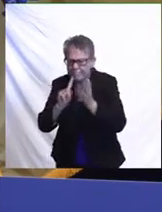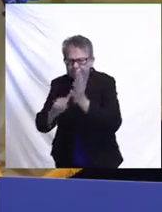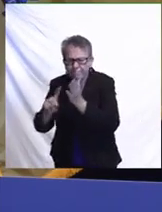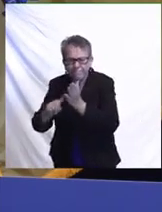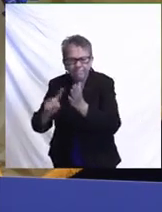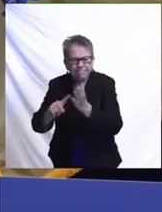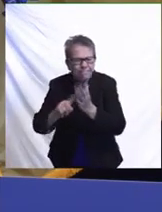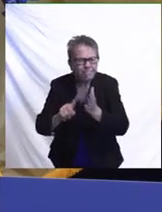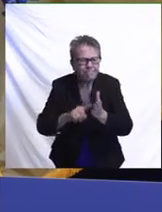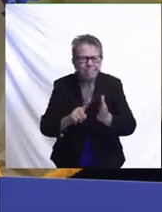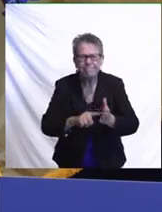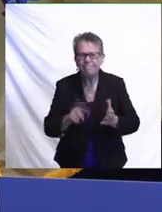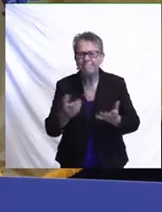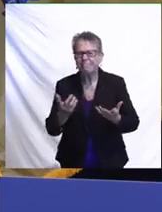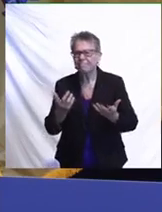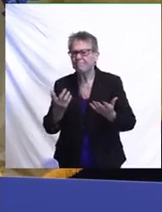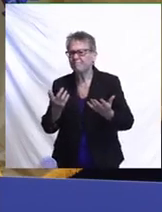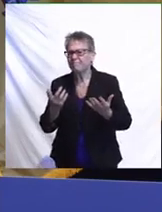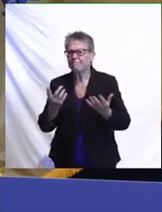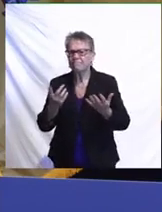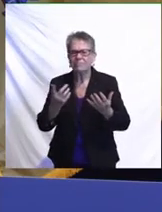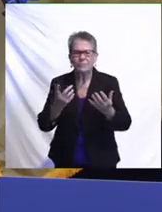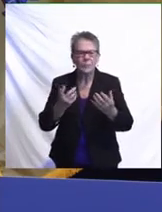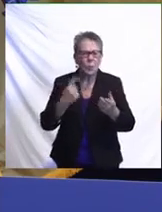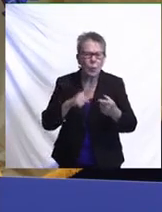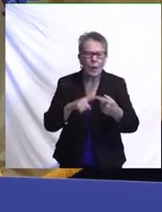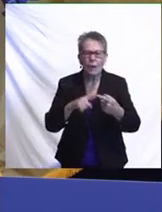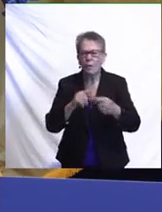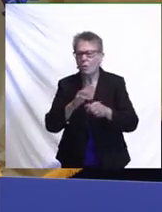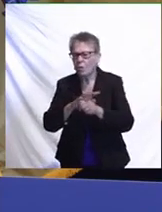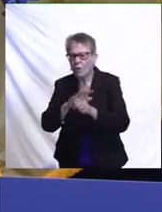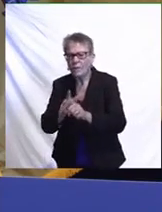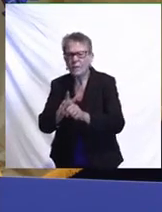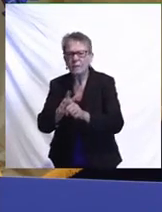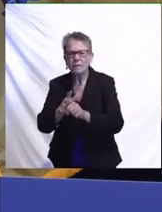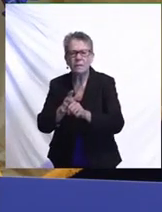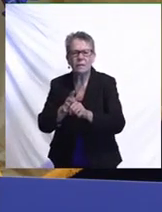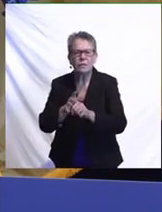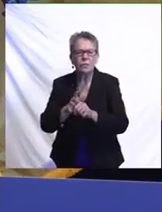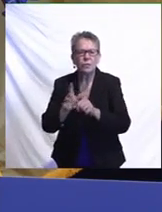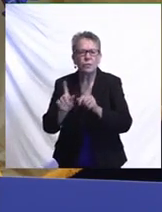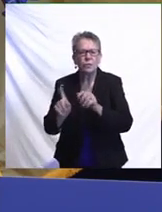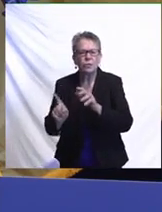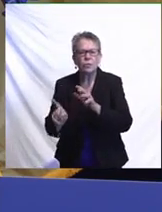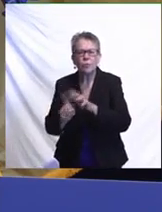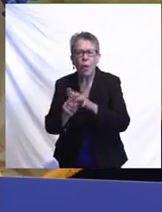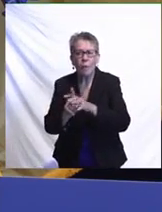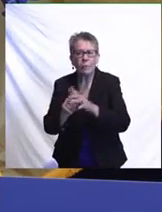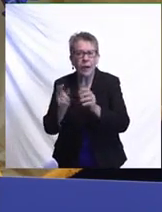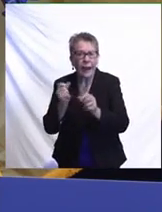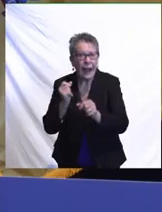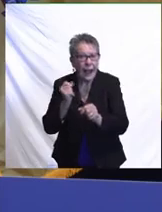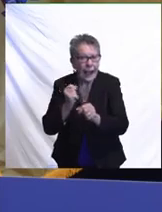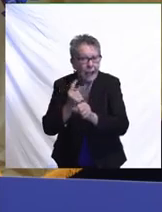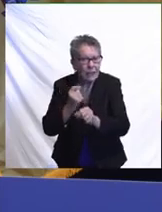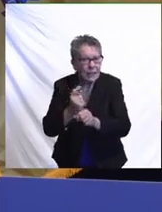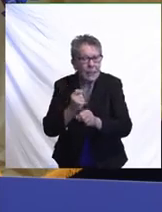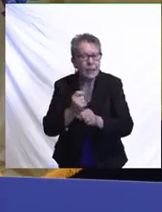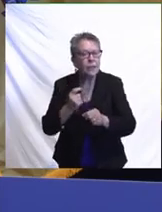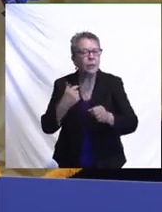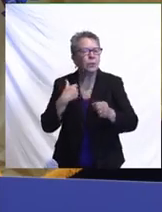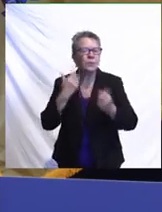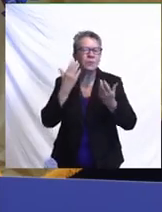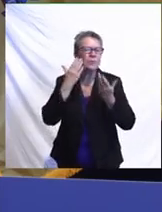see COVID-19 like in pockets, emerging every single year. We simply just don't have enough information right now at this time